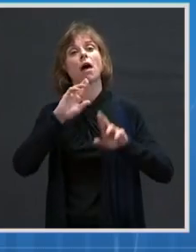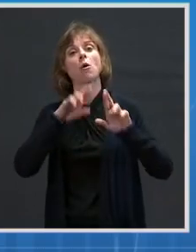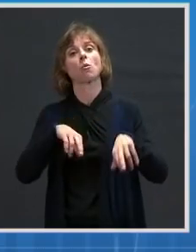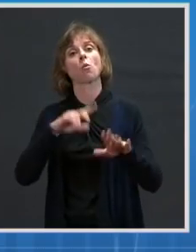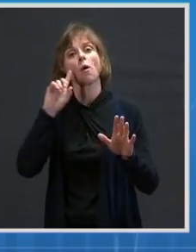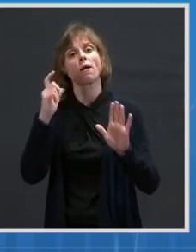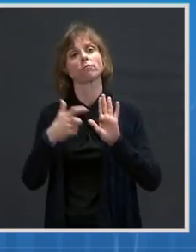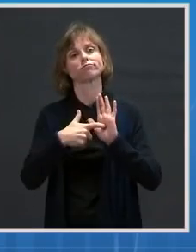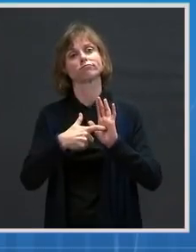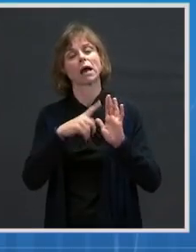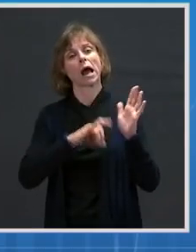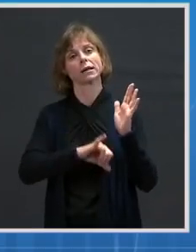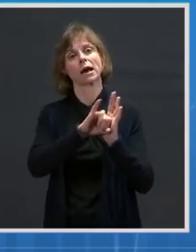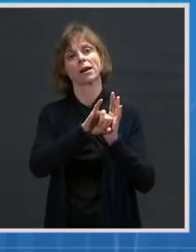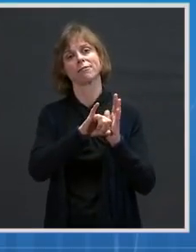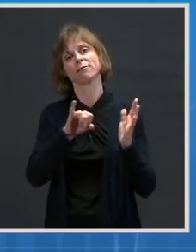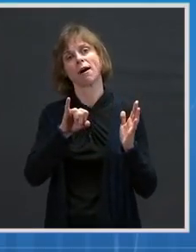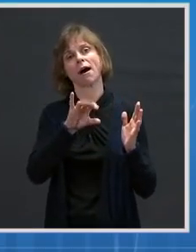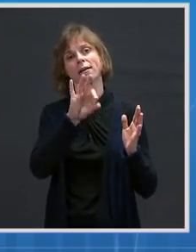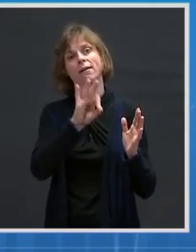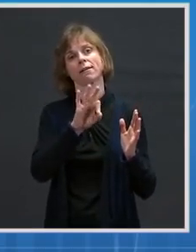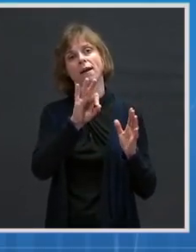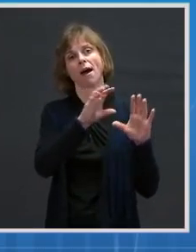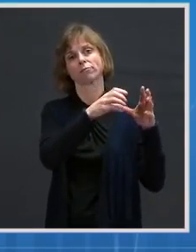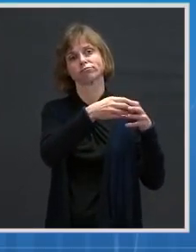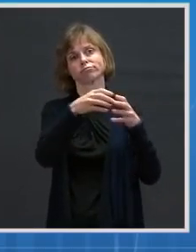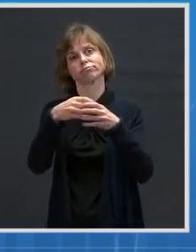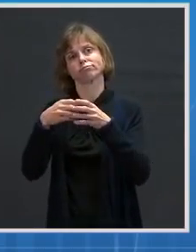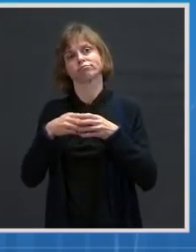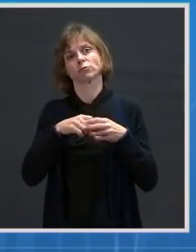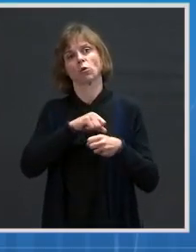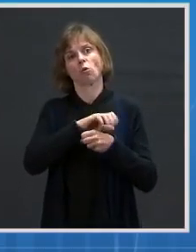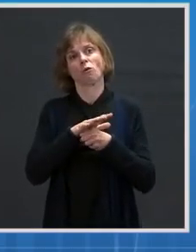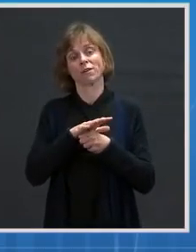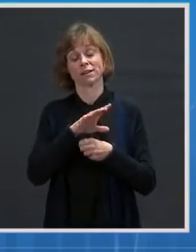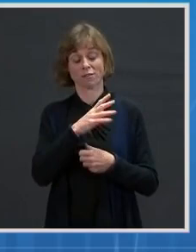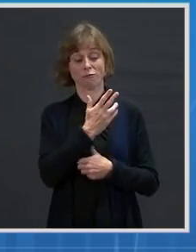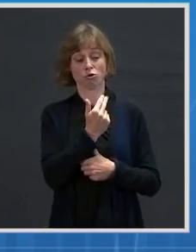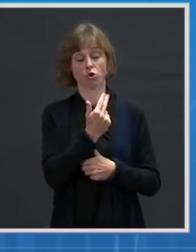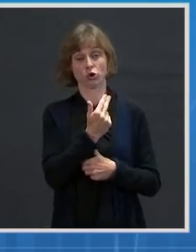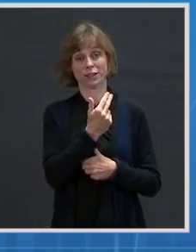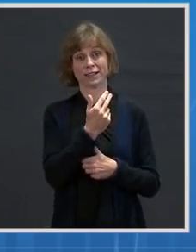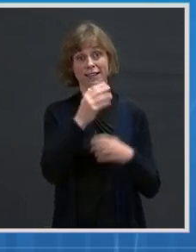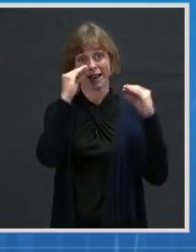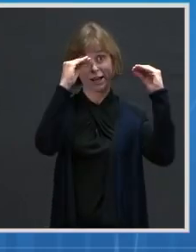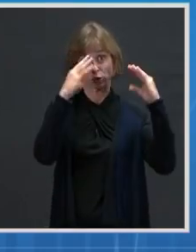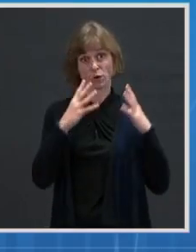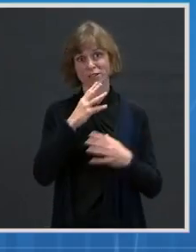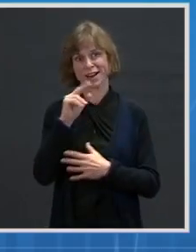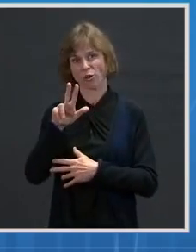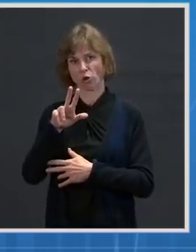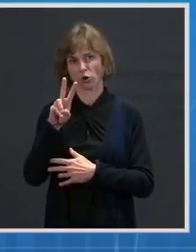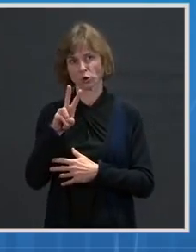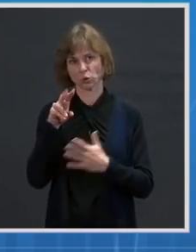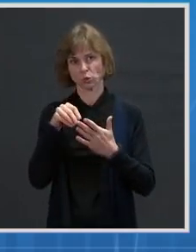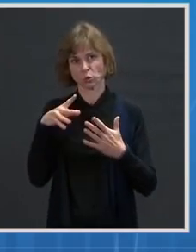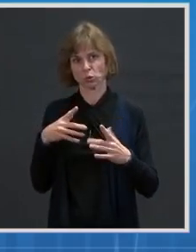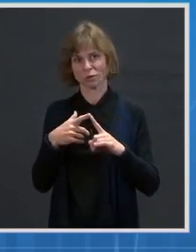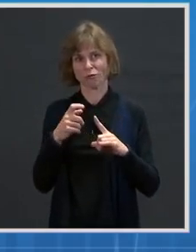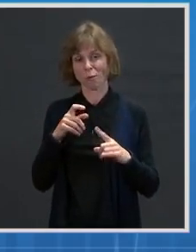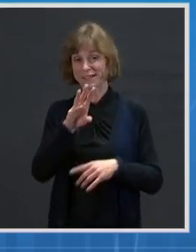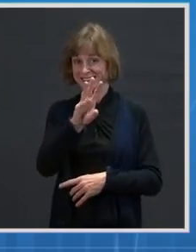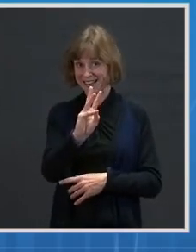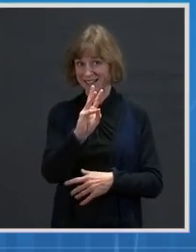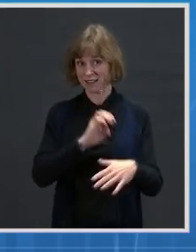9 clusters of COVID-19 cases involving 13 educators and 32 students at least 6 elementary